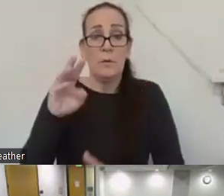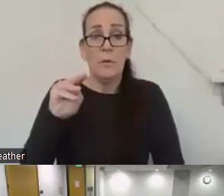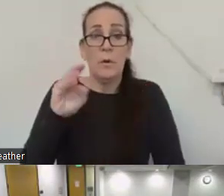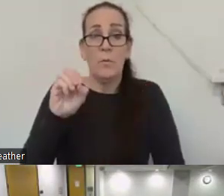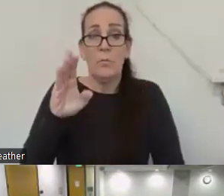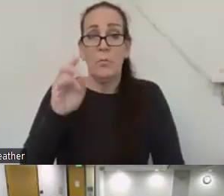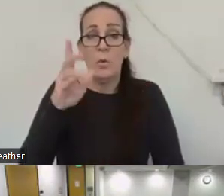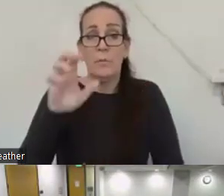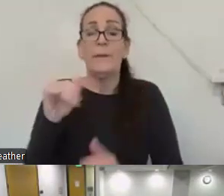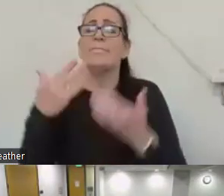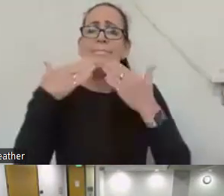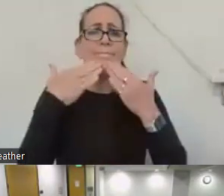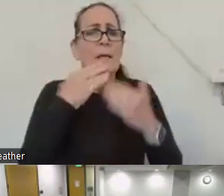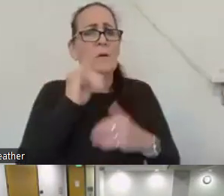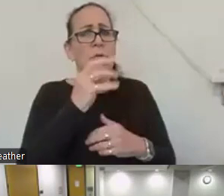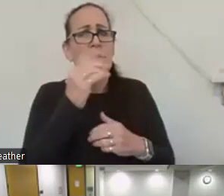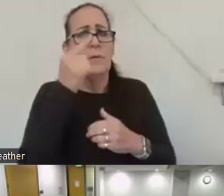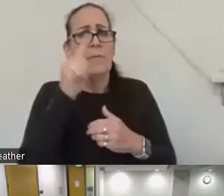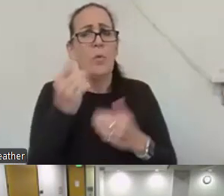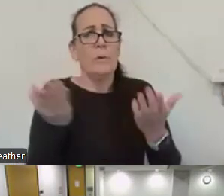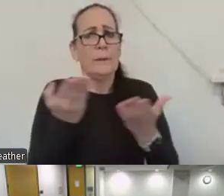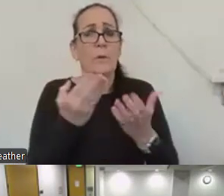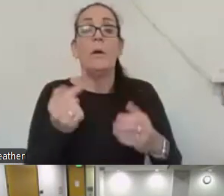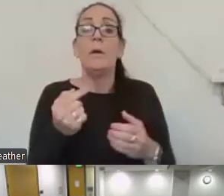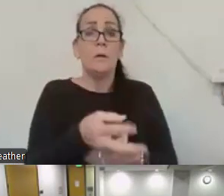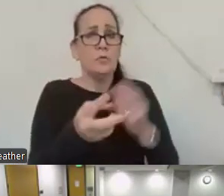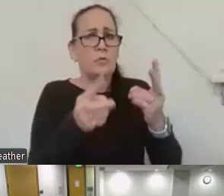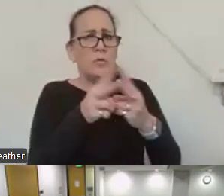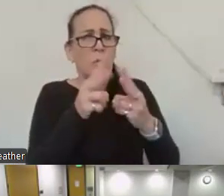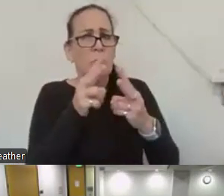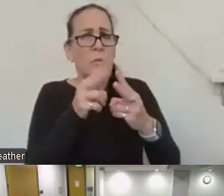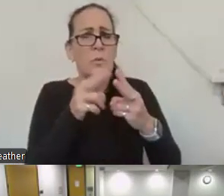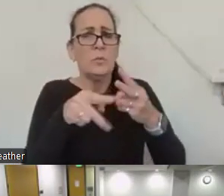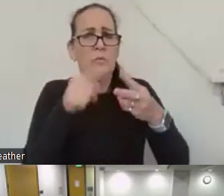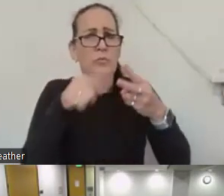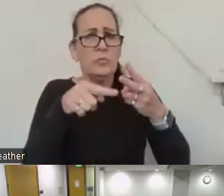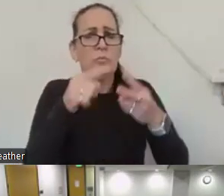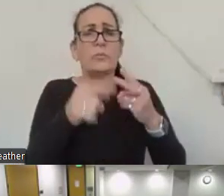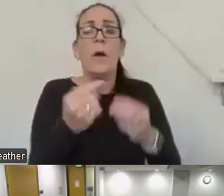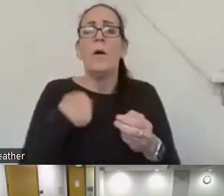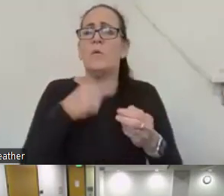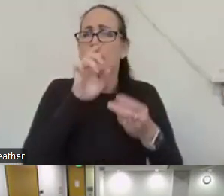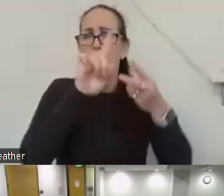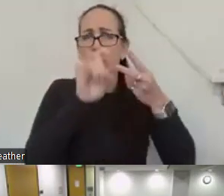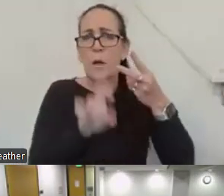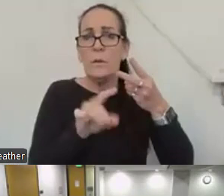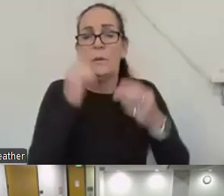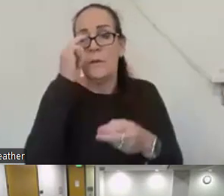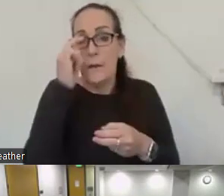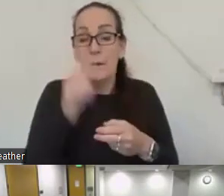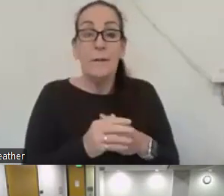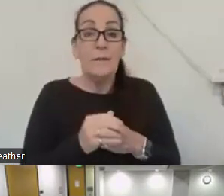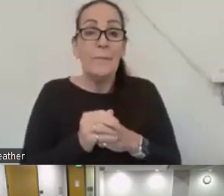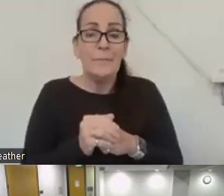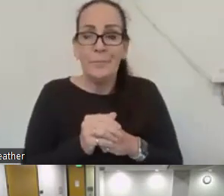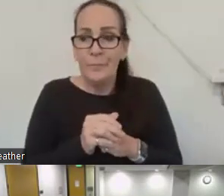for your presentation. Two areas of interest, two questions. In terms of the